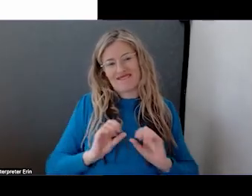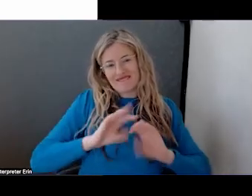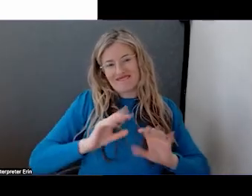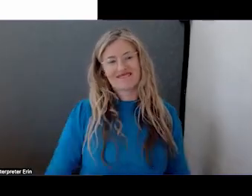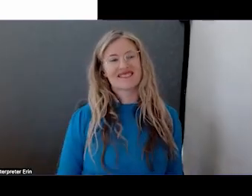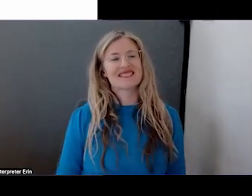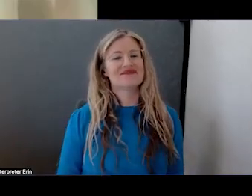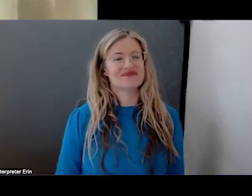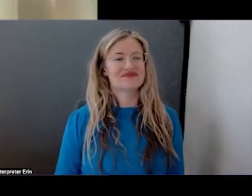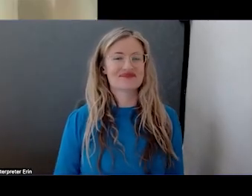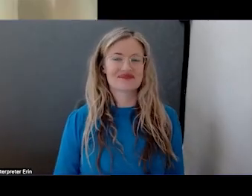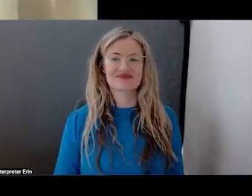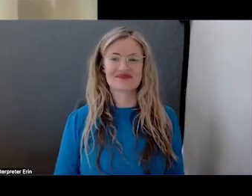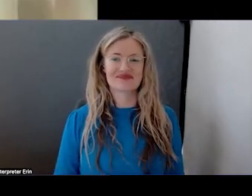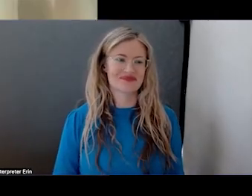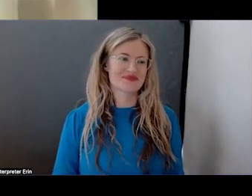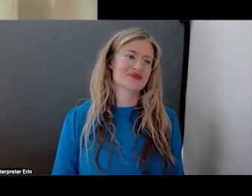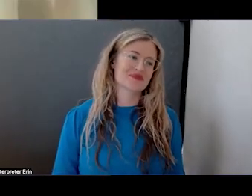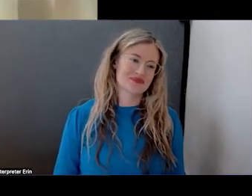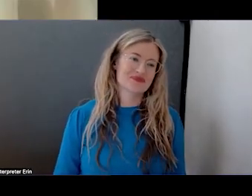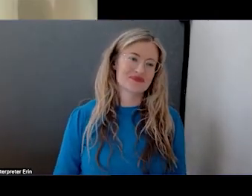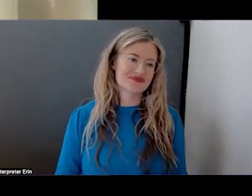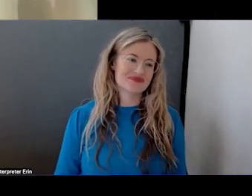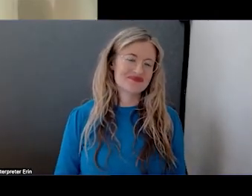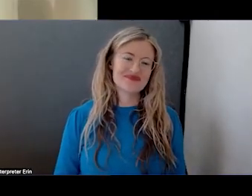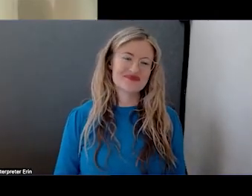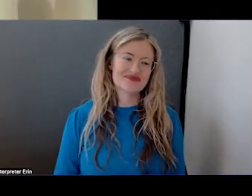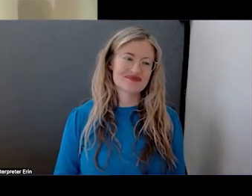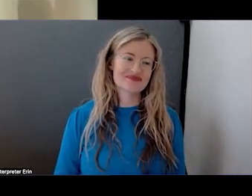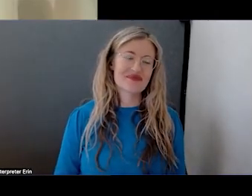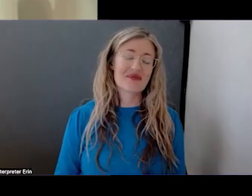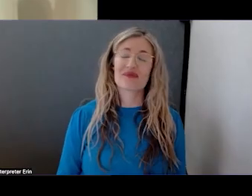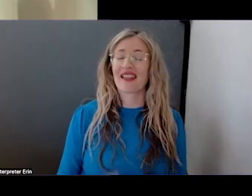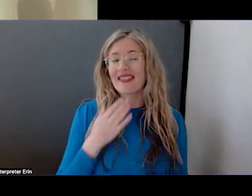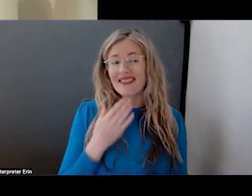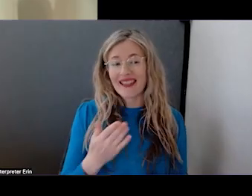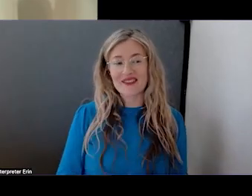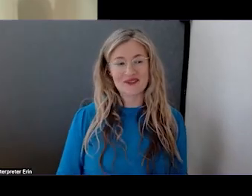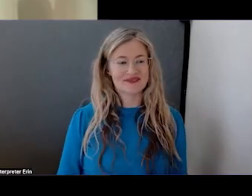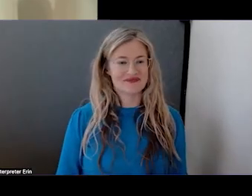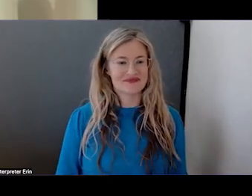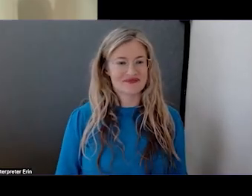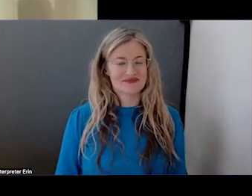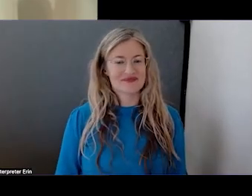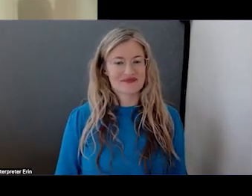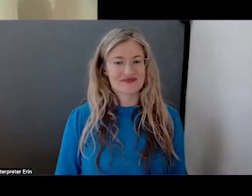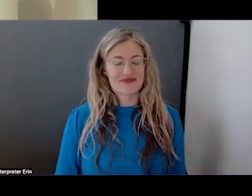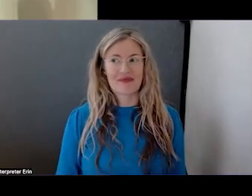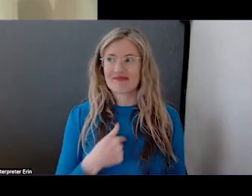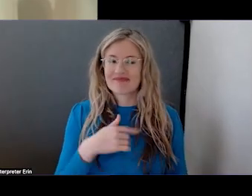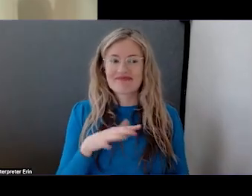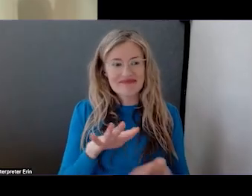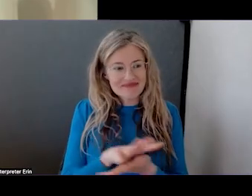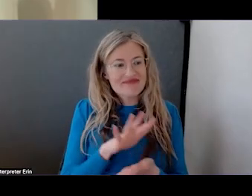Sono stracerte, sono così molto contento di vedere quanto sei Thank appassionata a you. questa I'm very glad to see